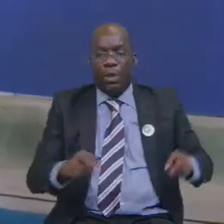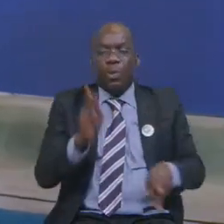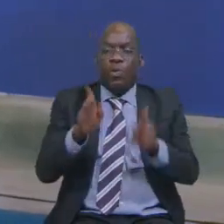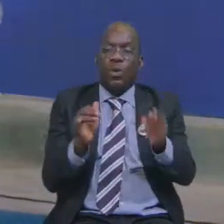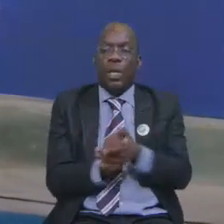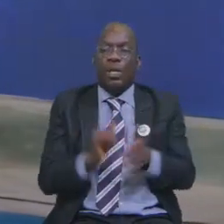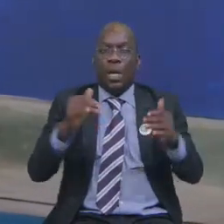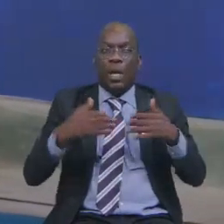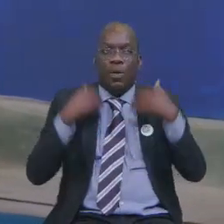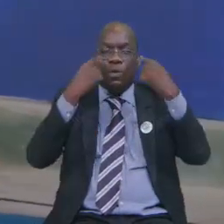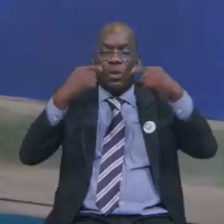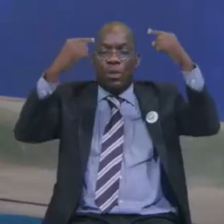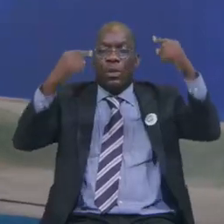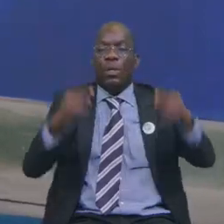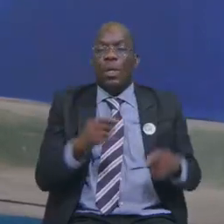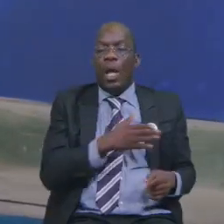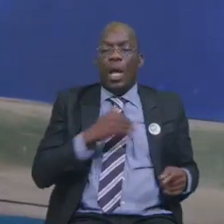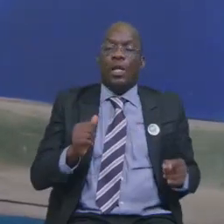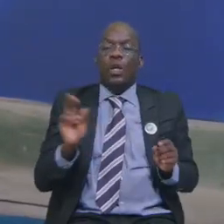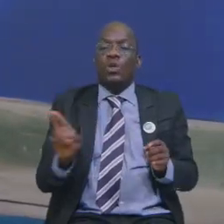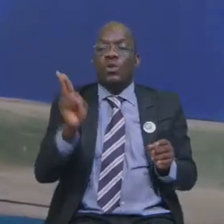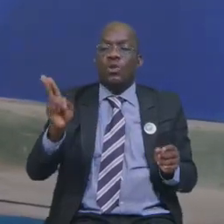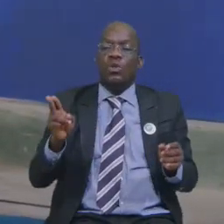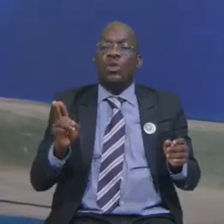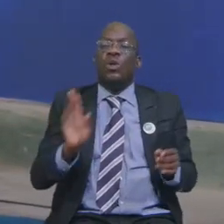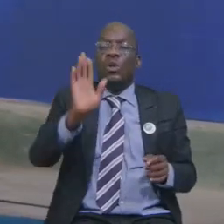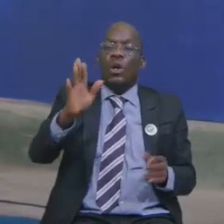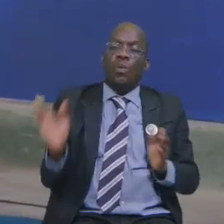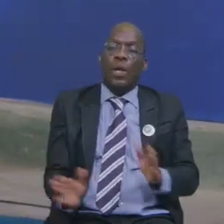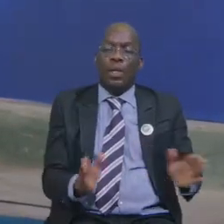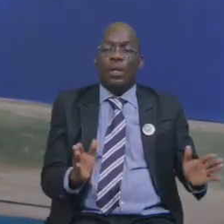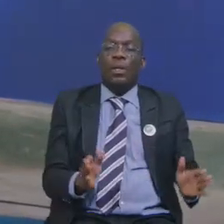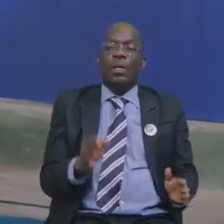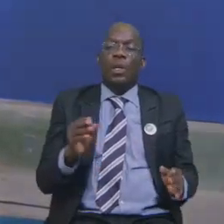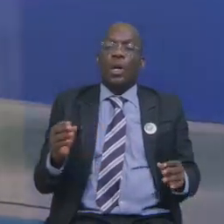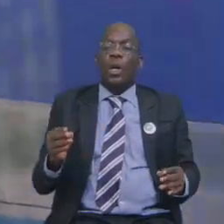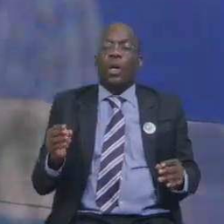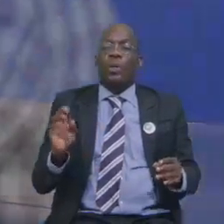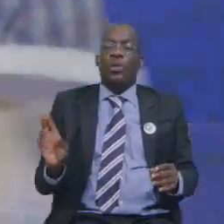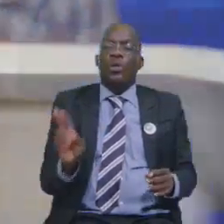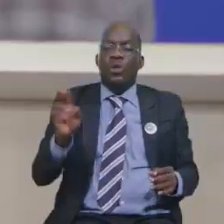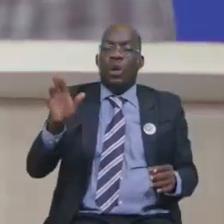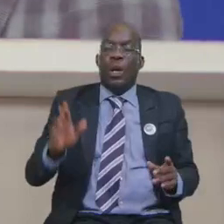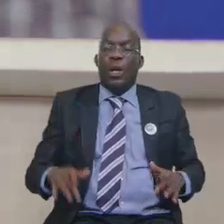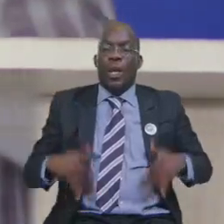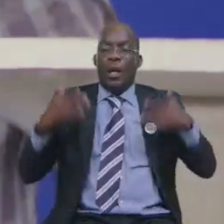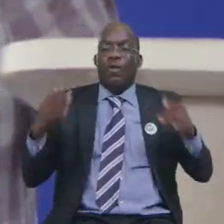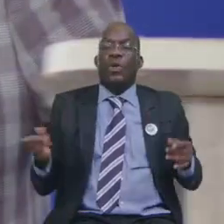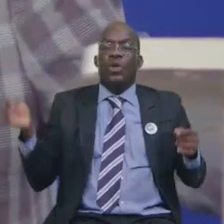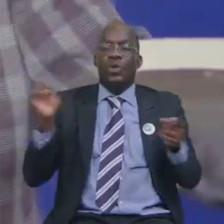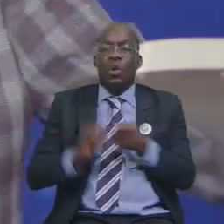and then integrate your plan and integrate your lifestyle into